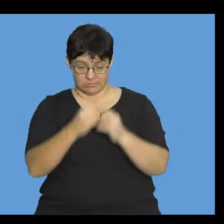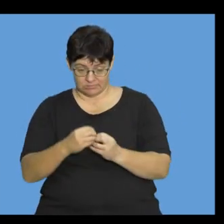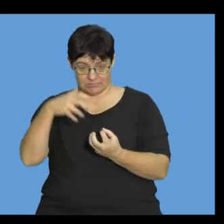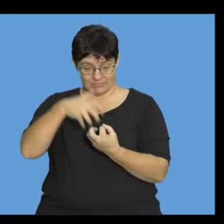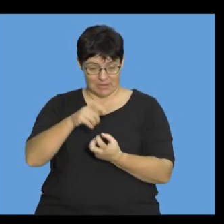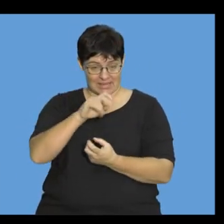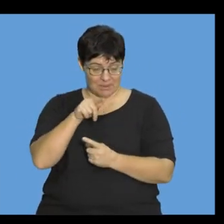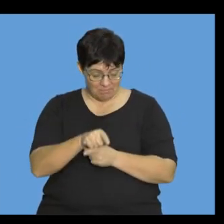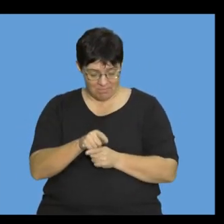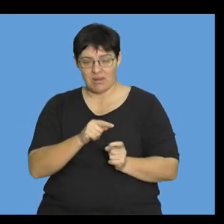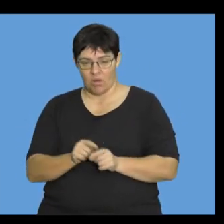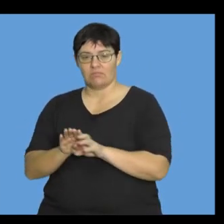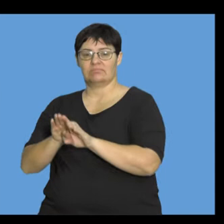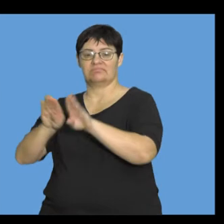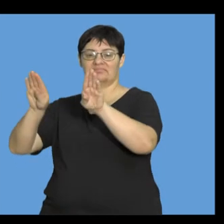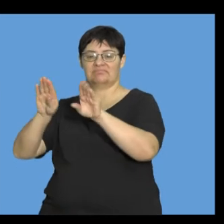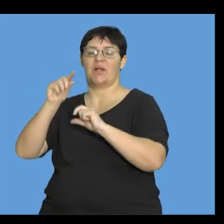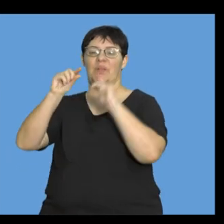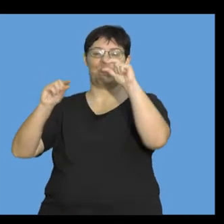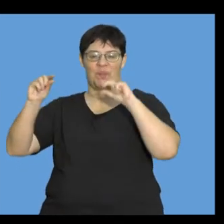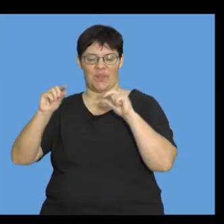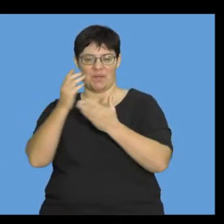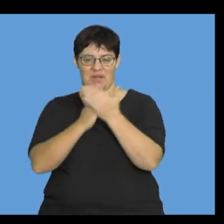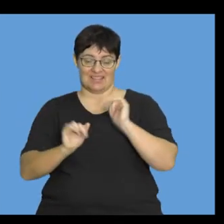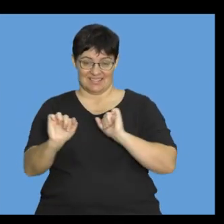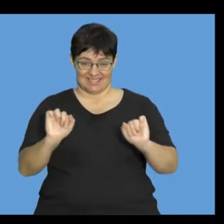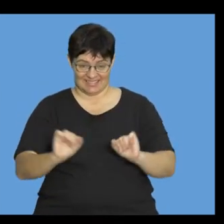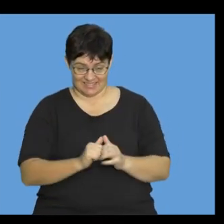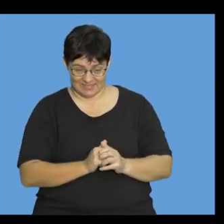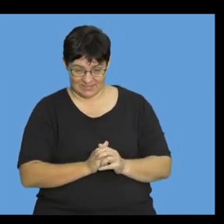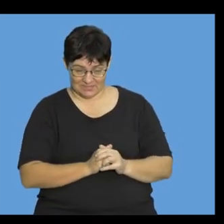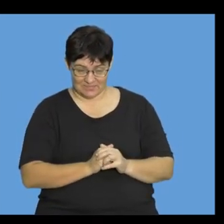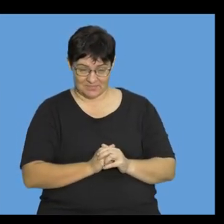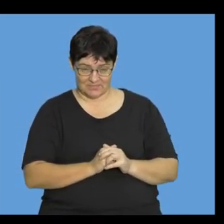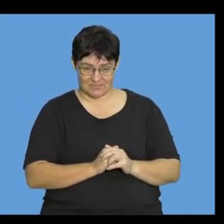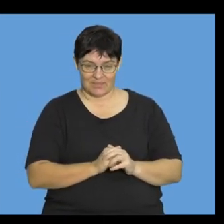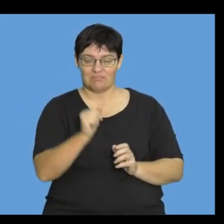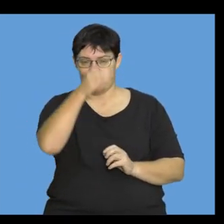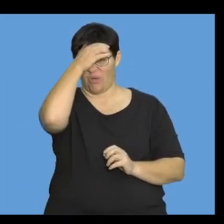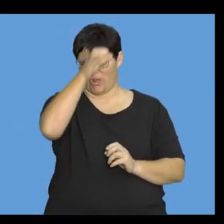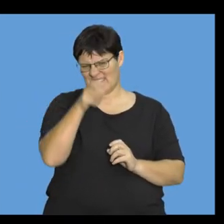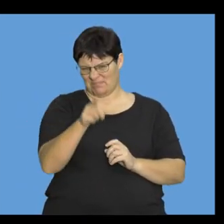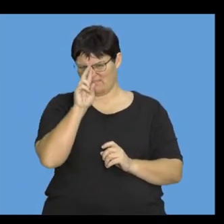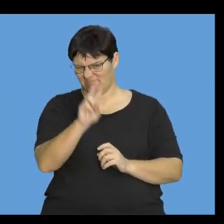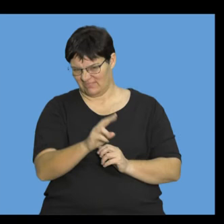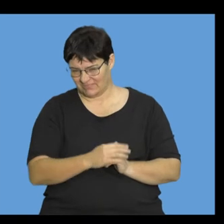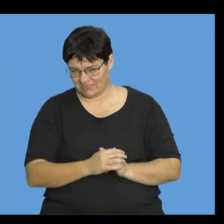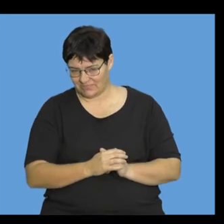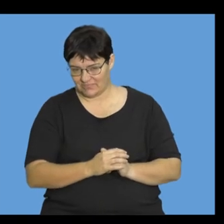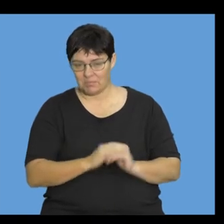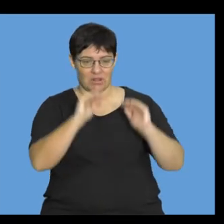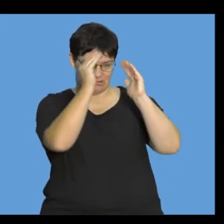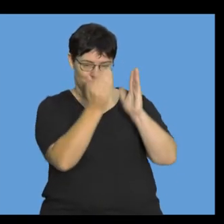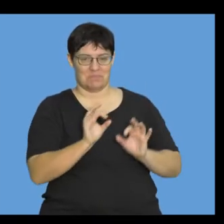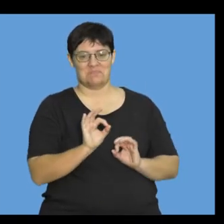done now? I've made it into smaller parts. All right. So that's the concept that we're looking